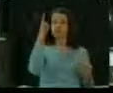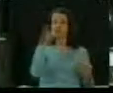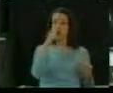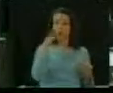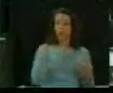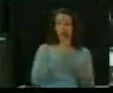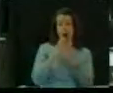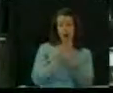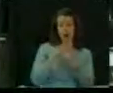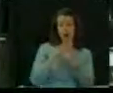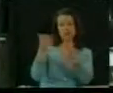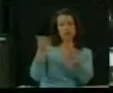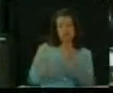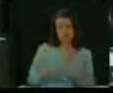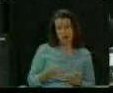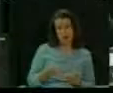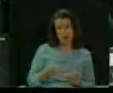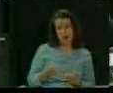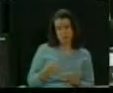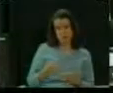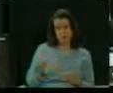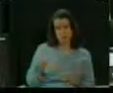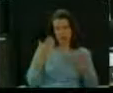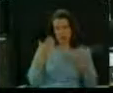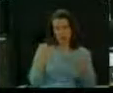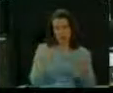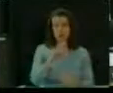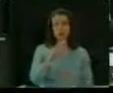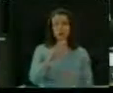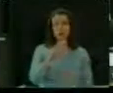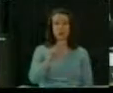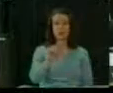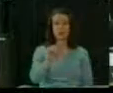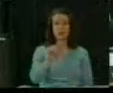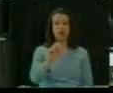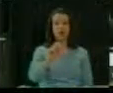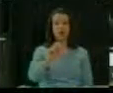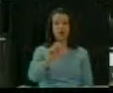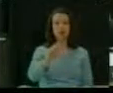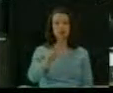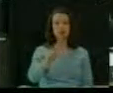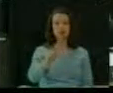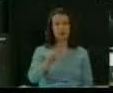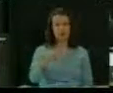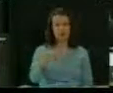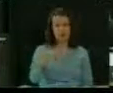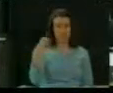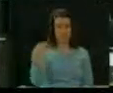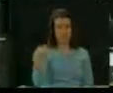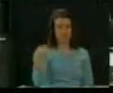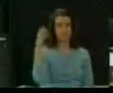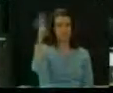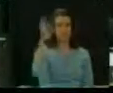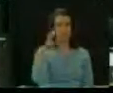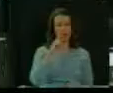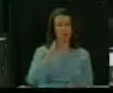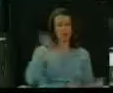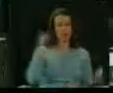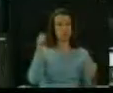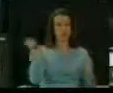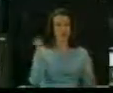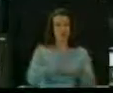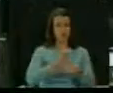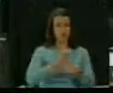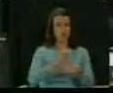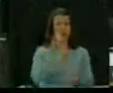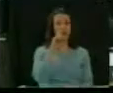these recommendations before us. Reverend Ron Stewart is the chairman, who is pastor of one of the largest Baptist churches in the Carnes,